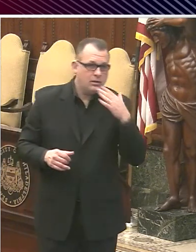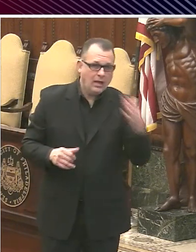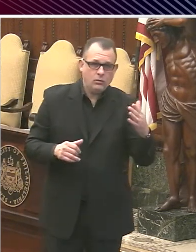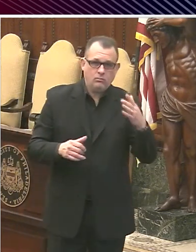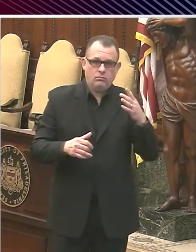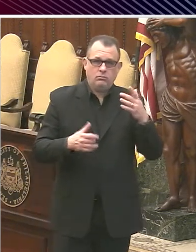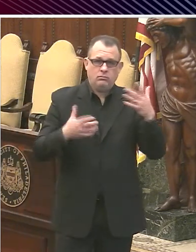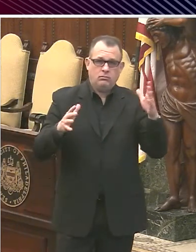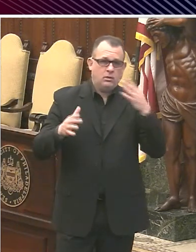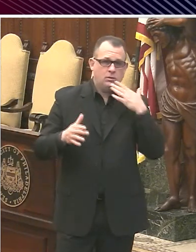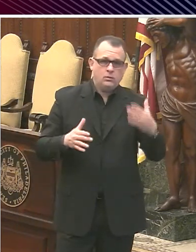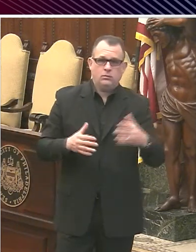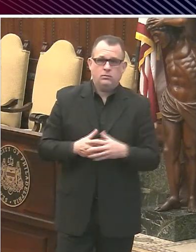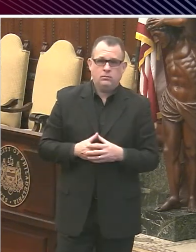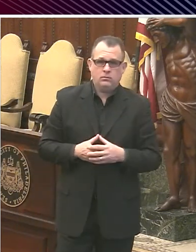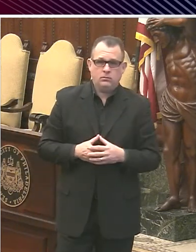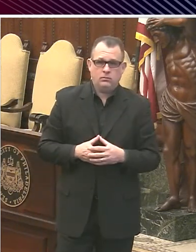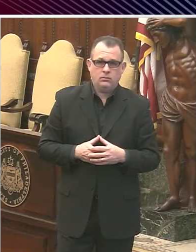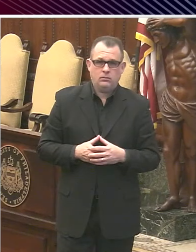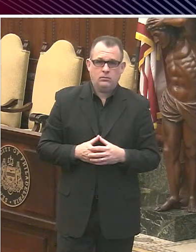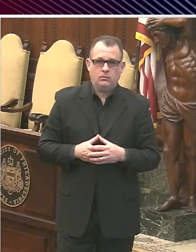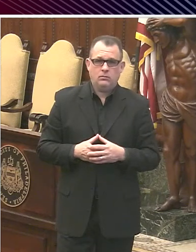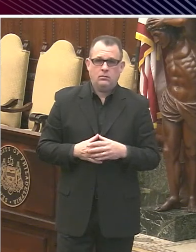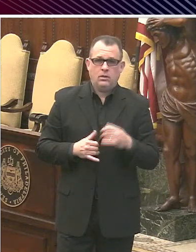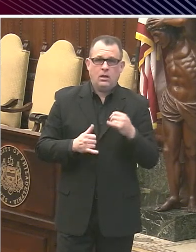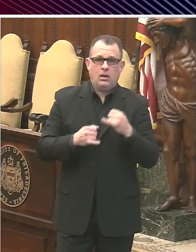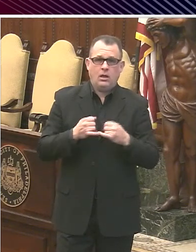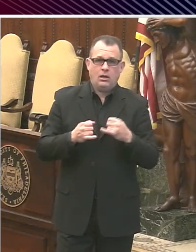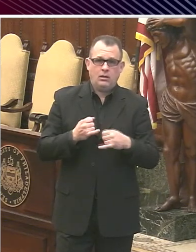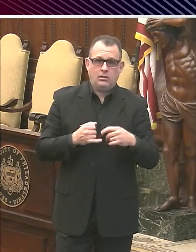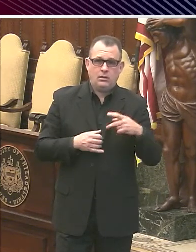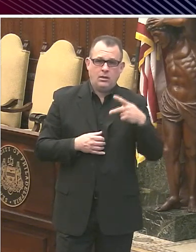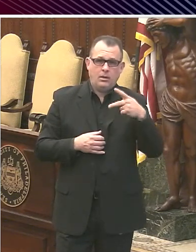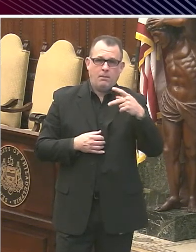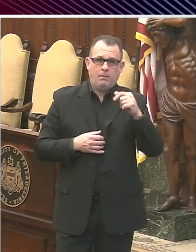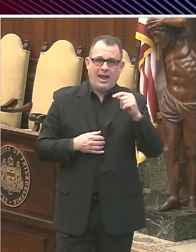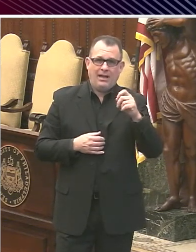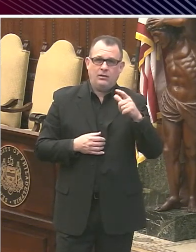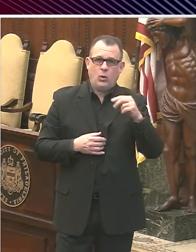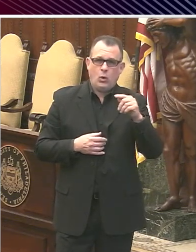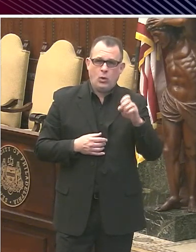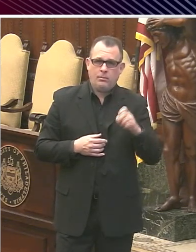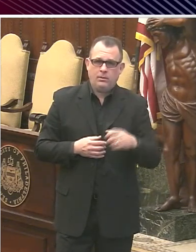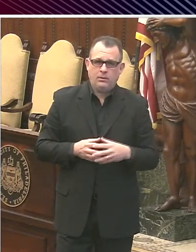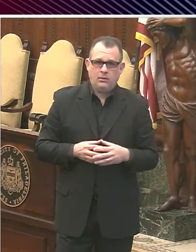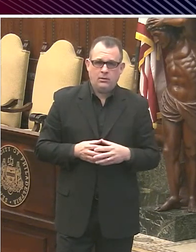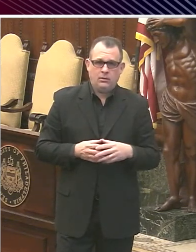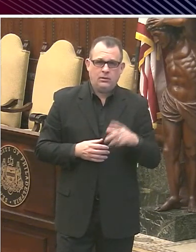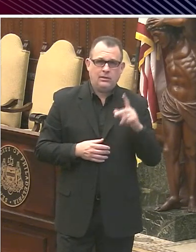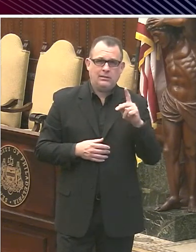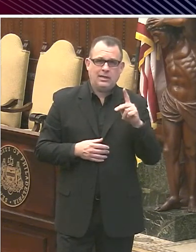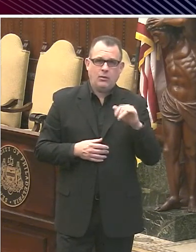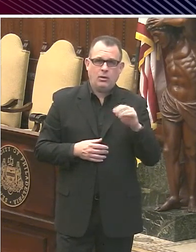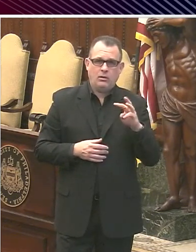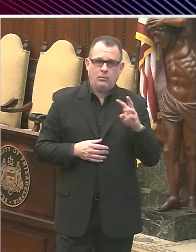Brian. We are going to move finally to Pat Loeb of KYW.